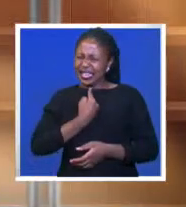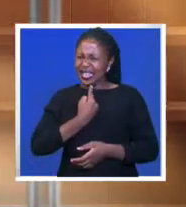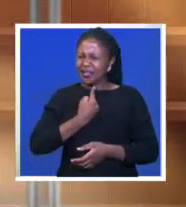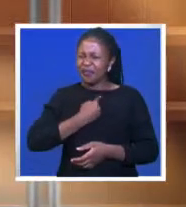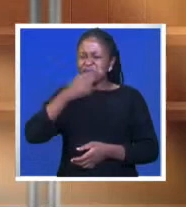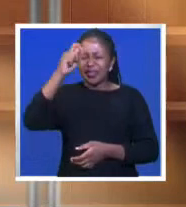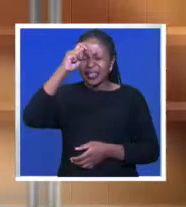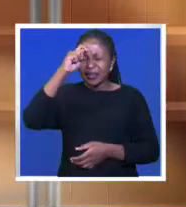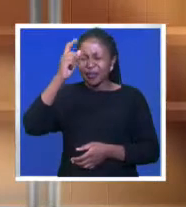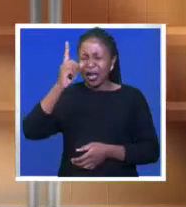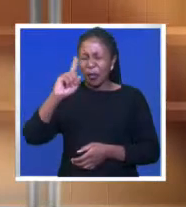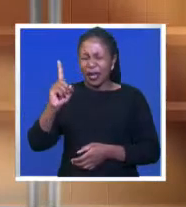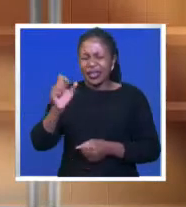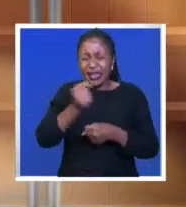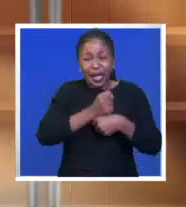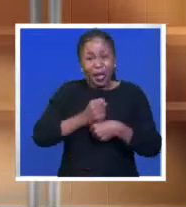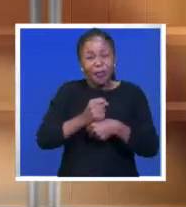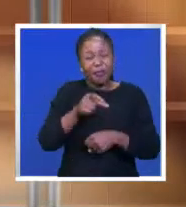of view, I think